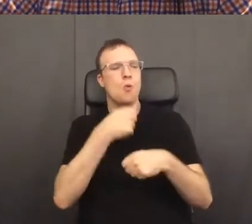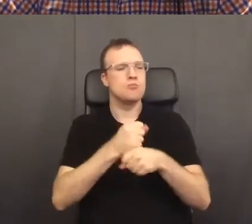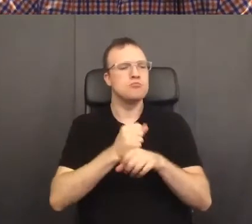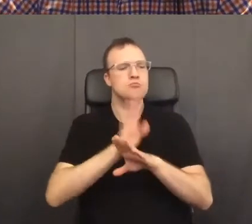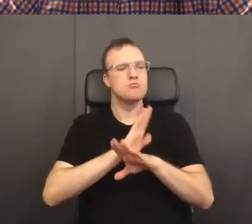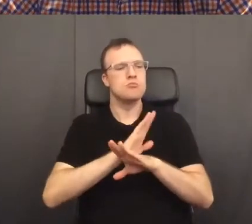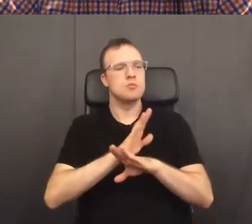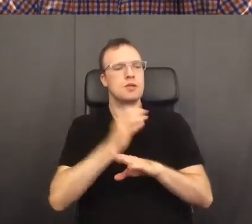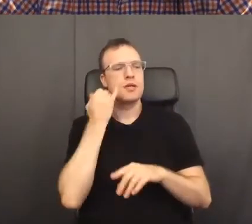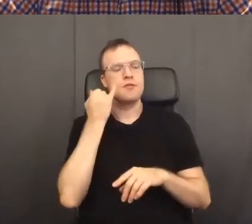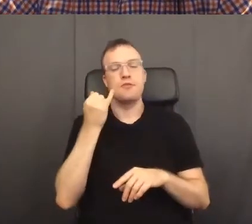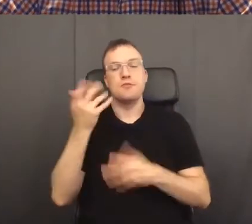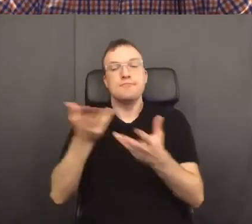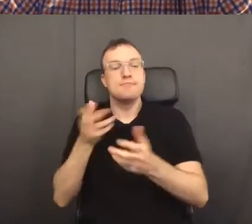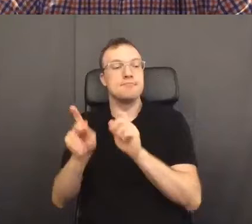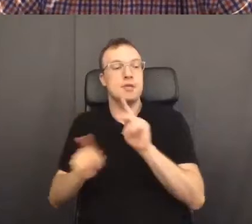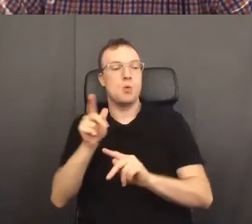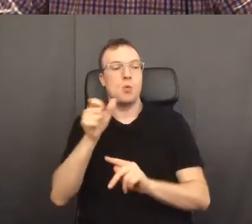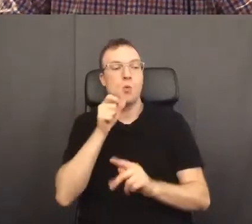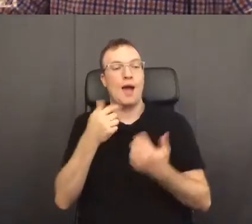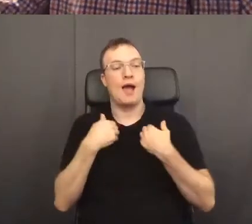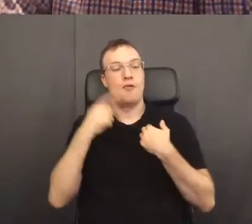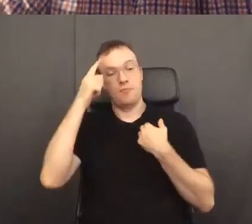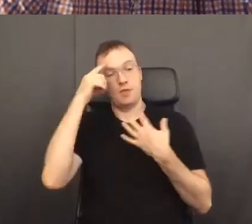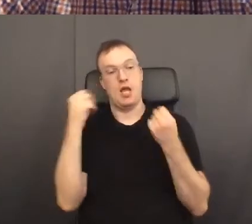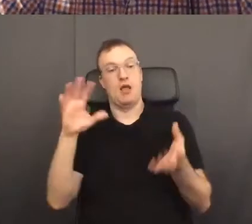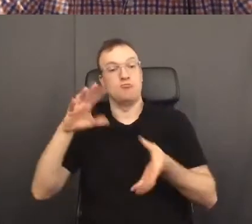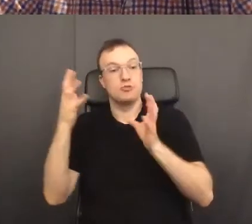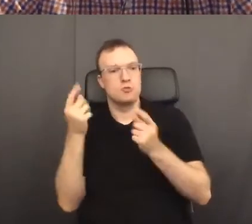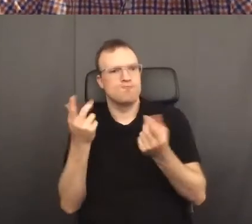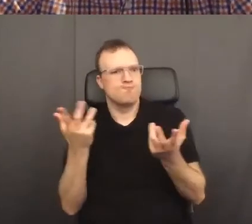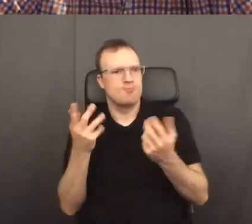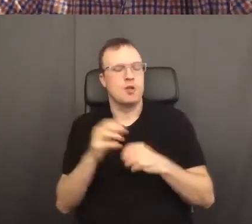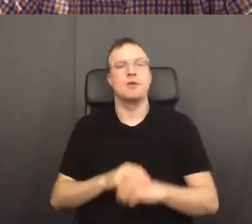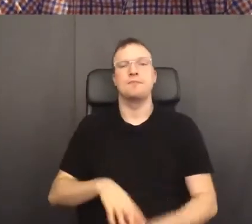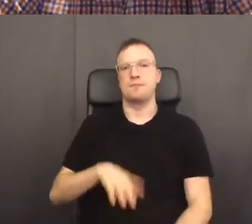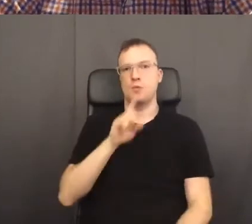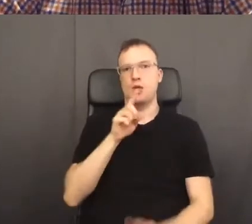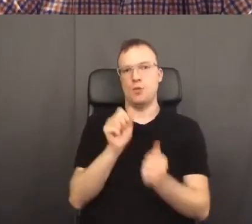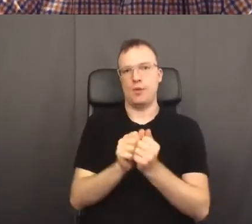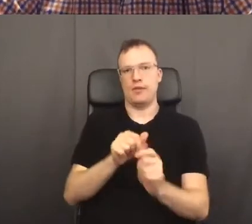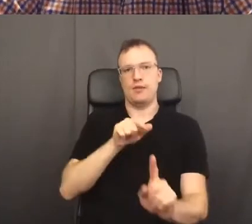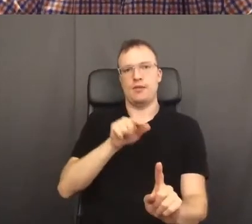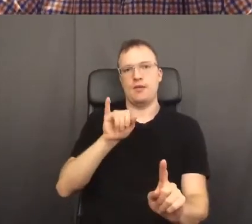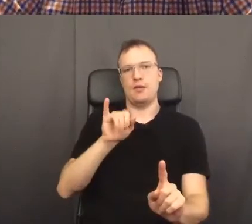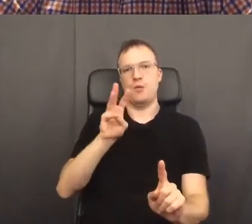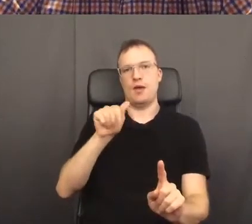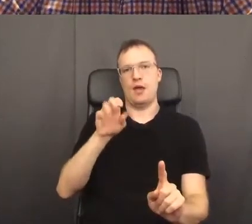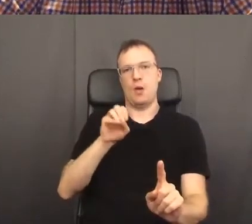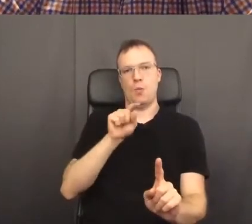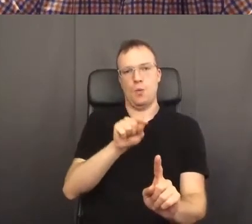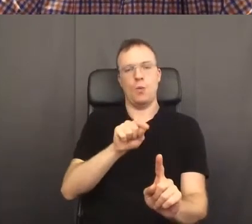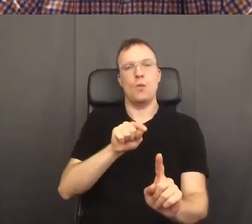experiencing psychosis or a mental health crisis? Well, with the case, with Iwao's case, it was basically,